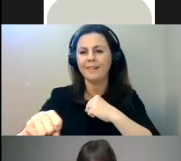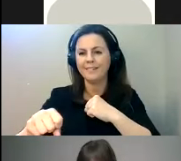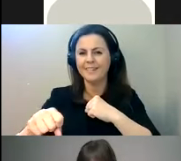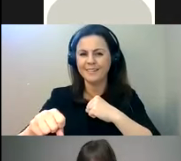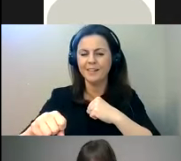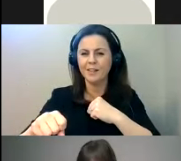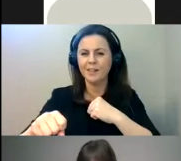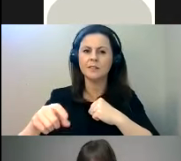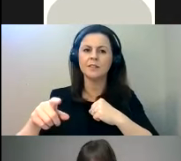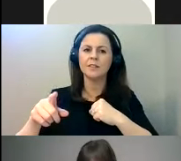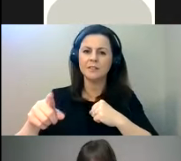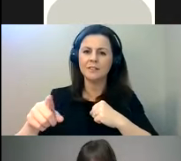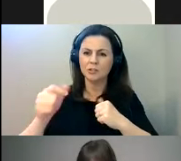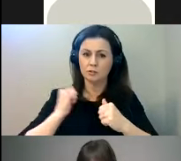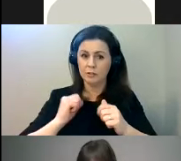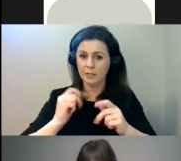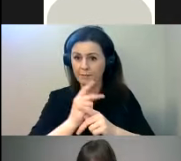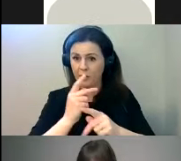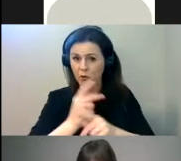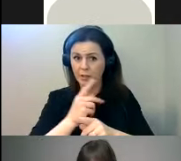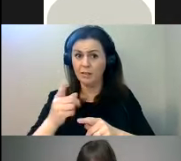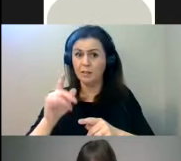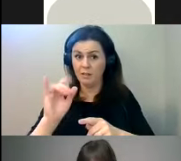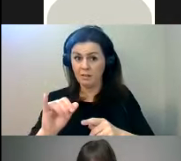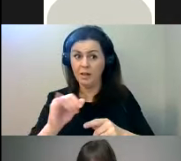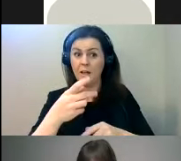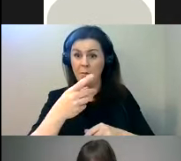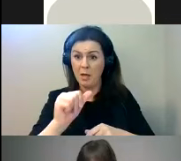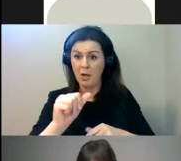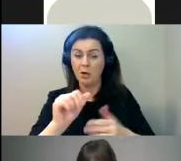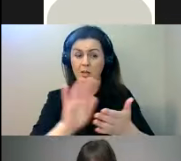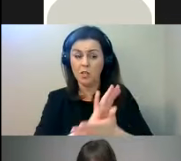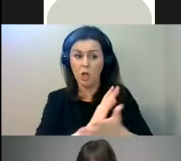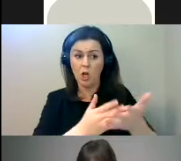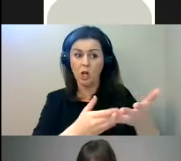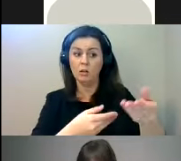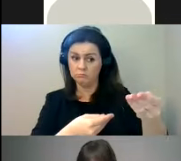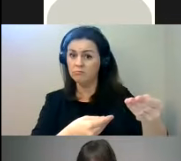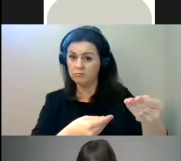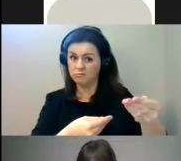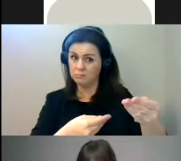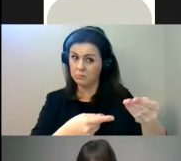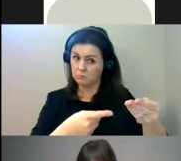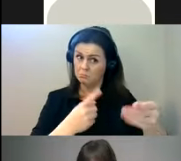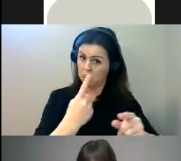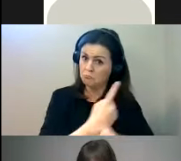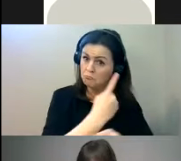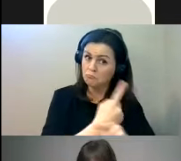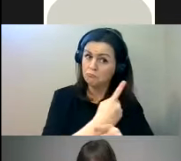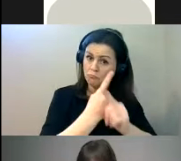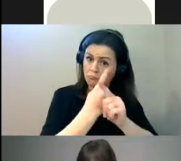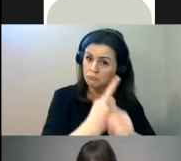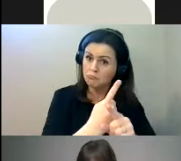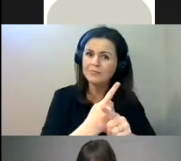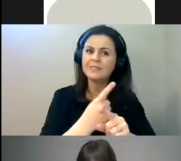to figure out whether or not they're prepared to rely on documents that are done during COVID and have been done